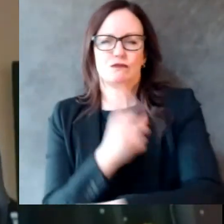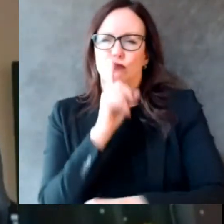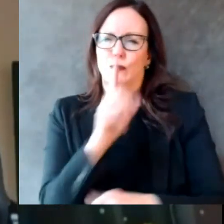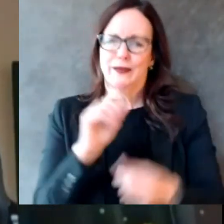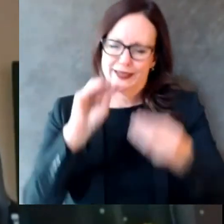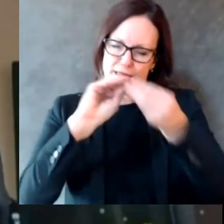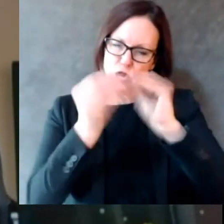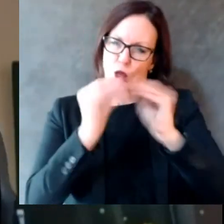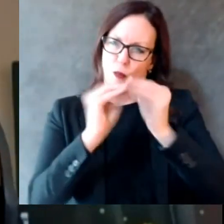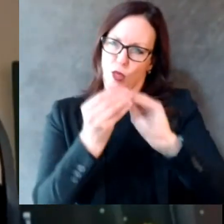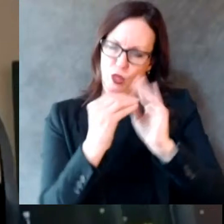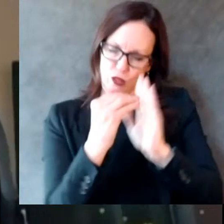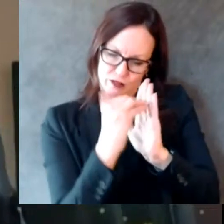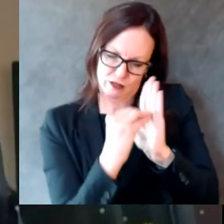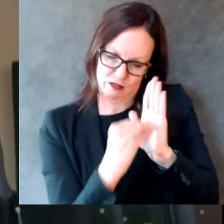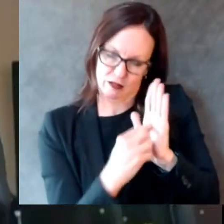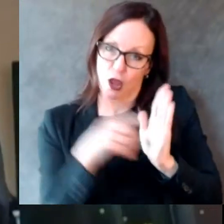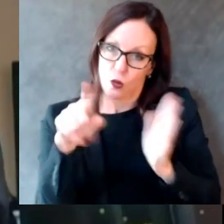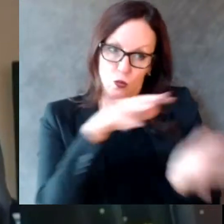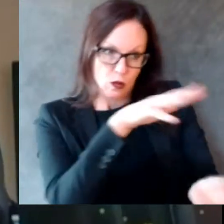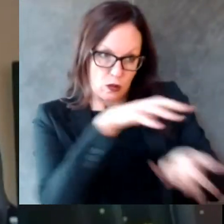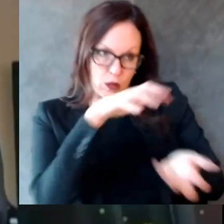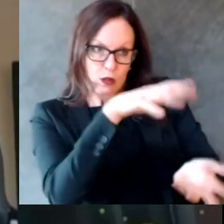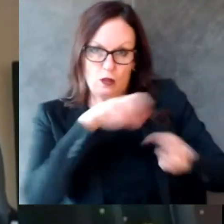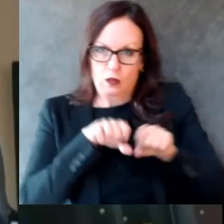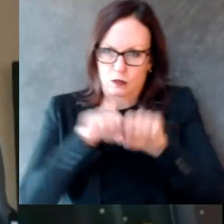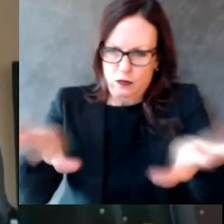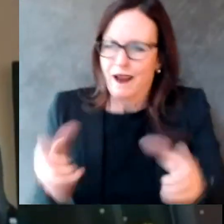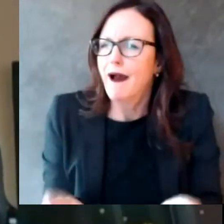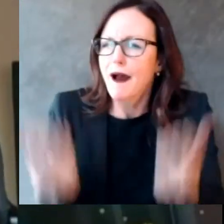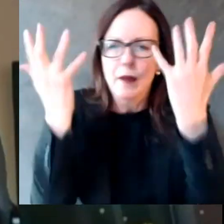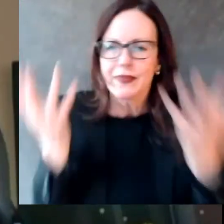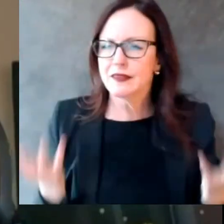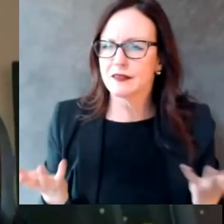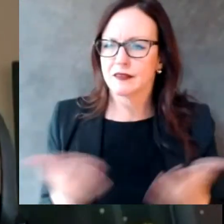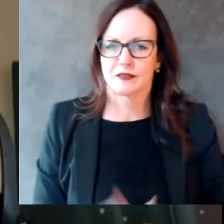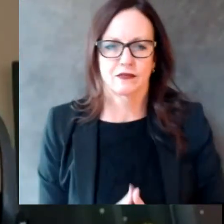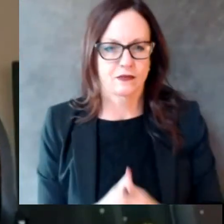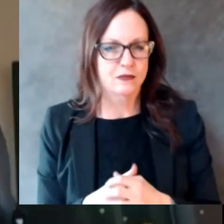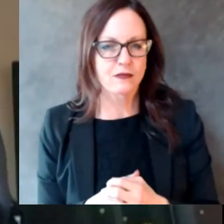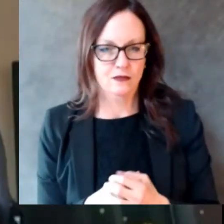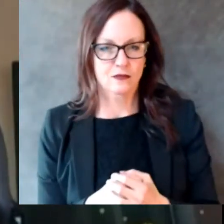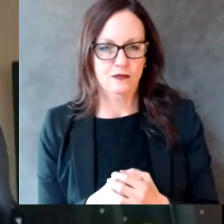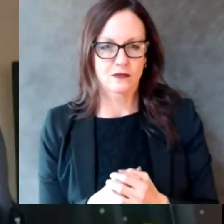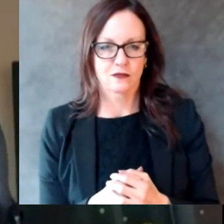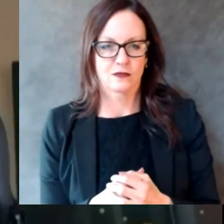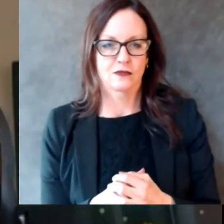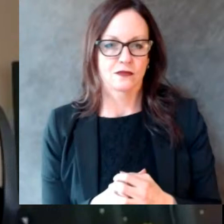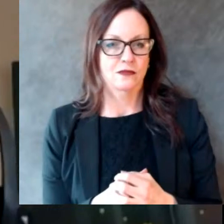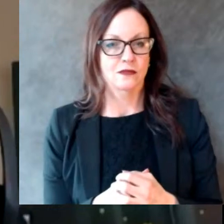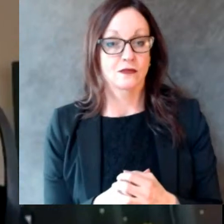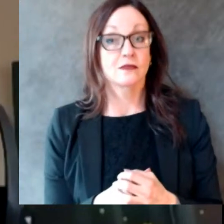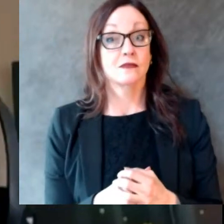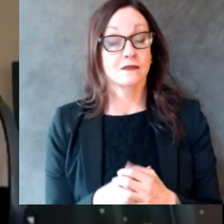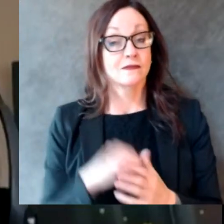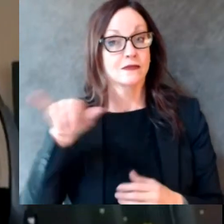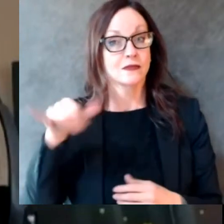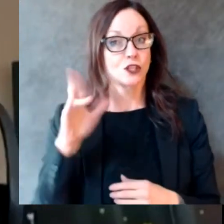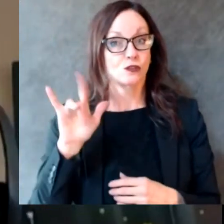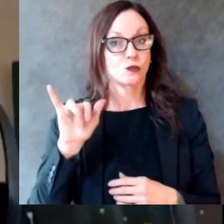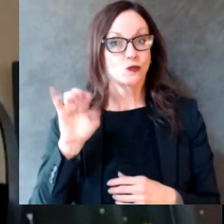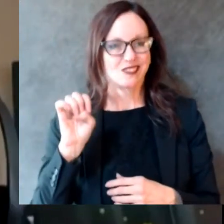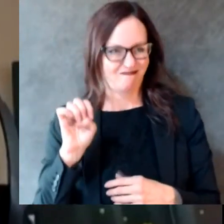has been a challenging vaccine to administer, both because of the fragility of